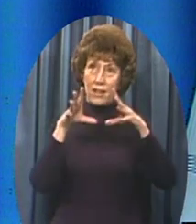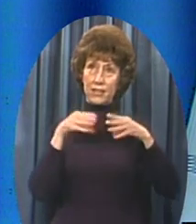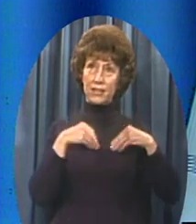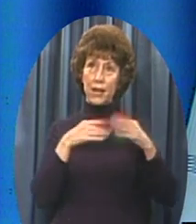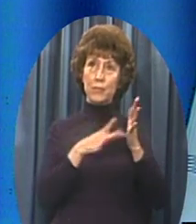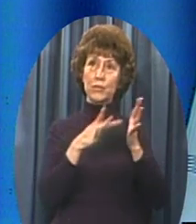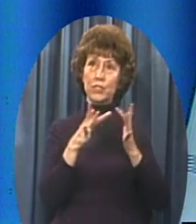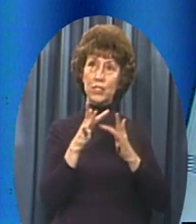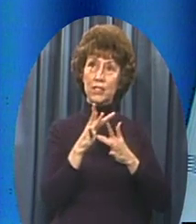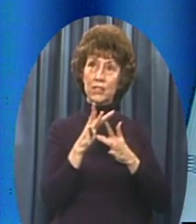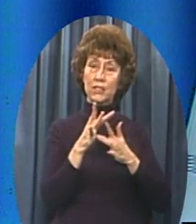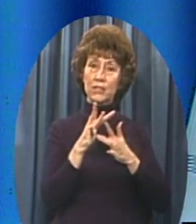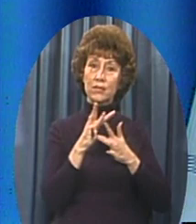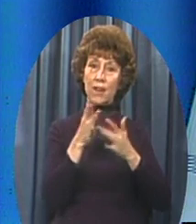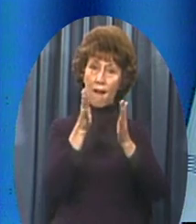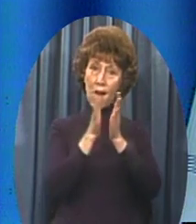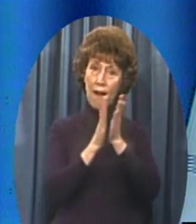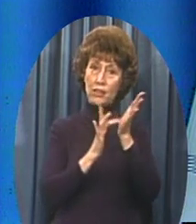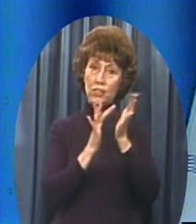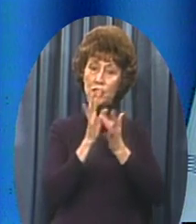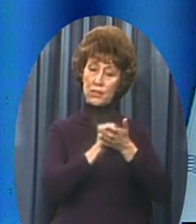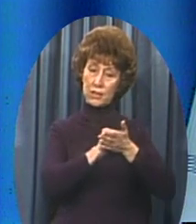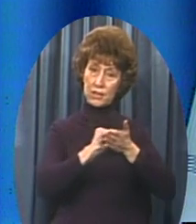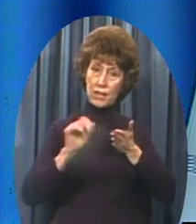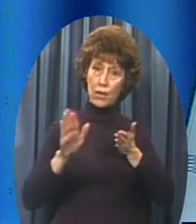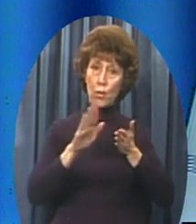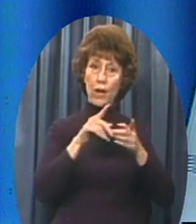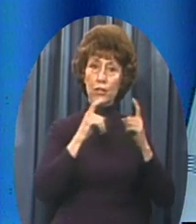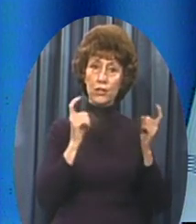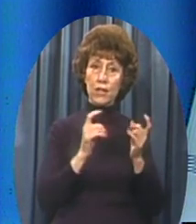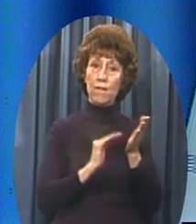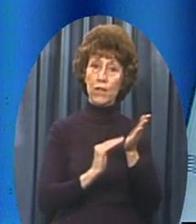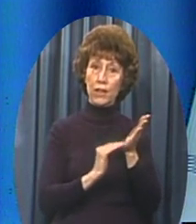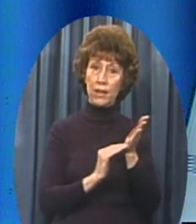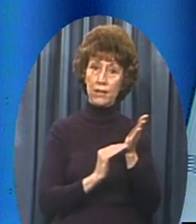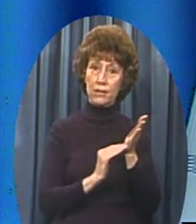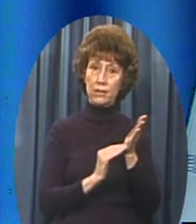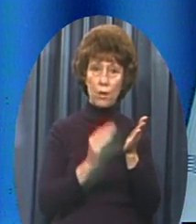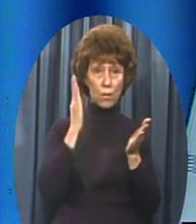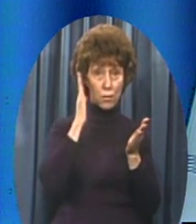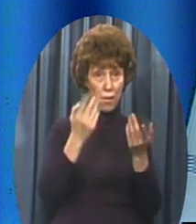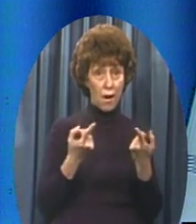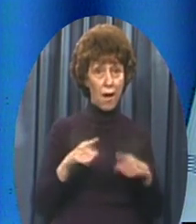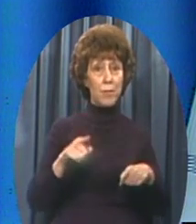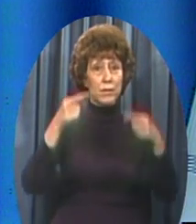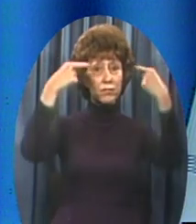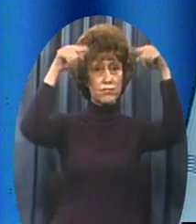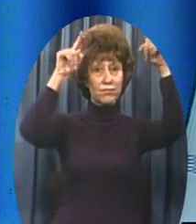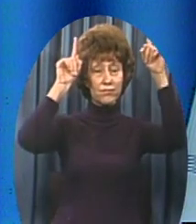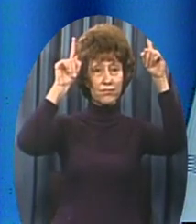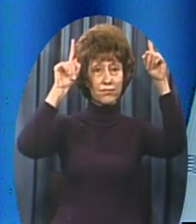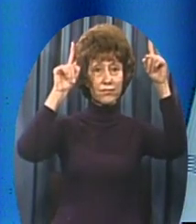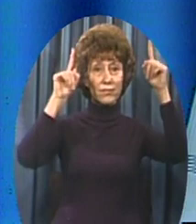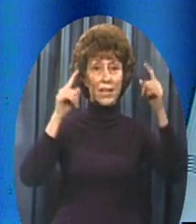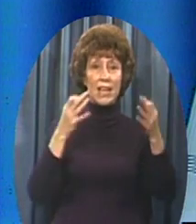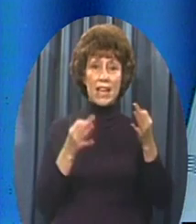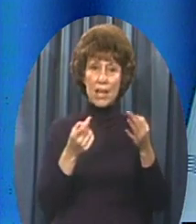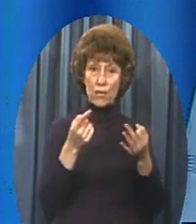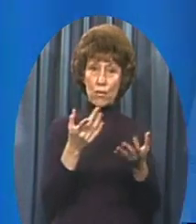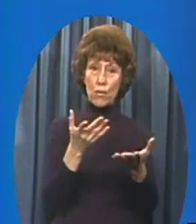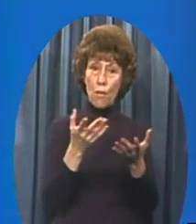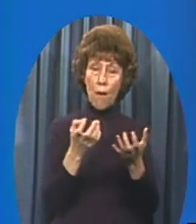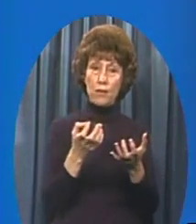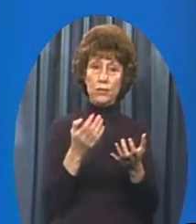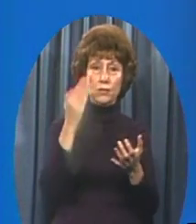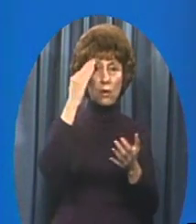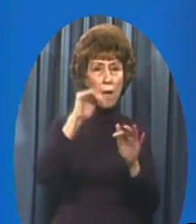call you and share the gospel with you at our expense, give us your telephone number. If you have a prayer request, our prayer warriors will